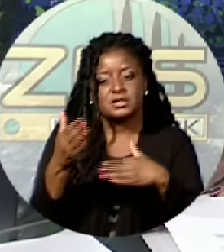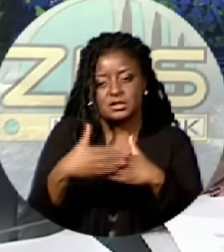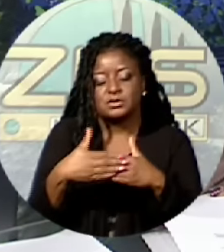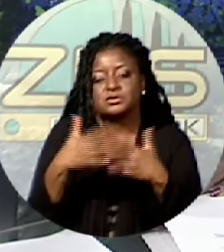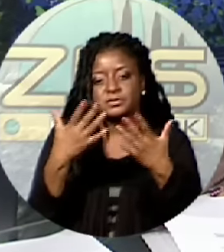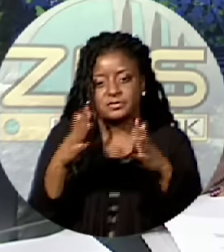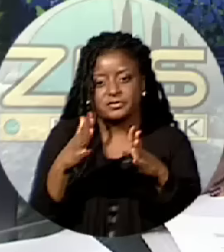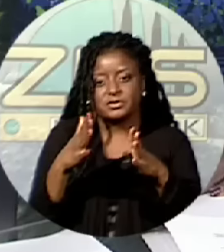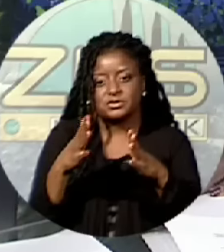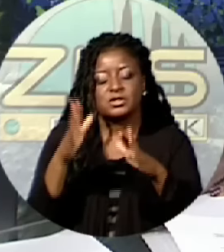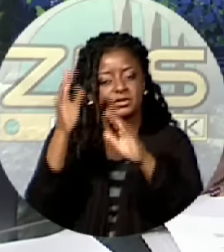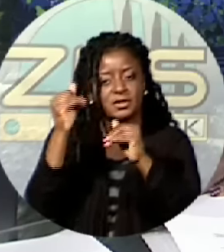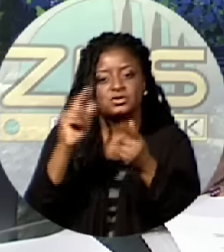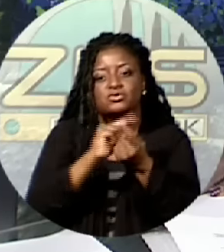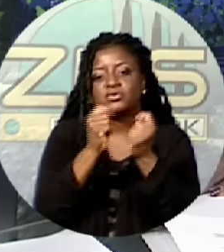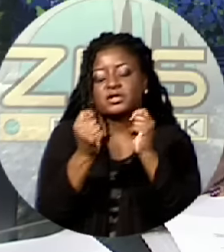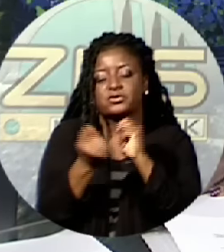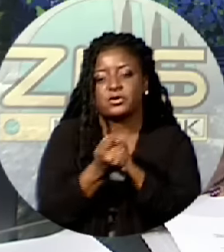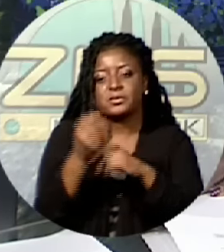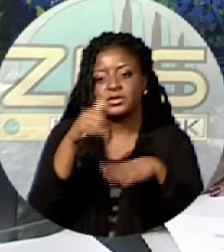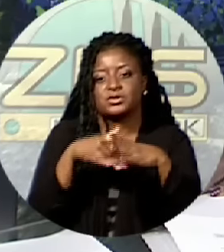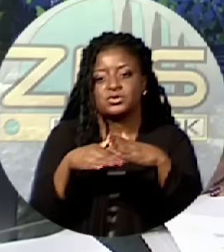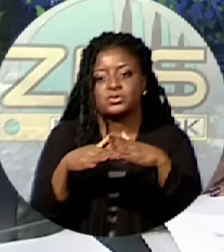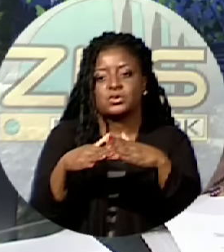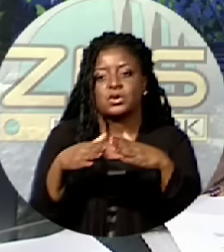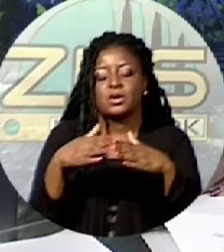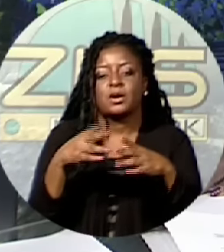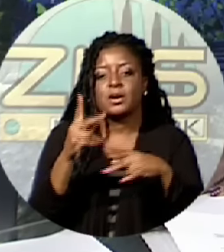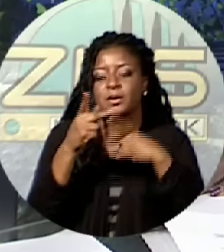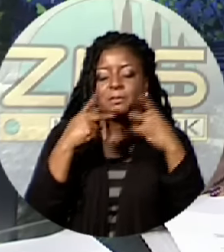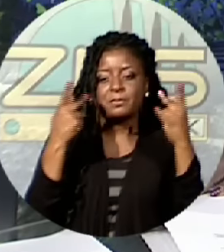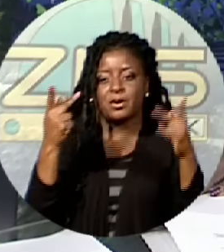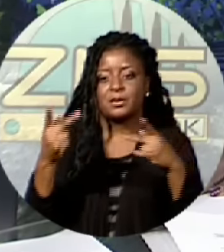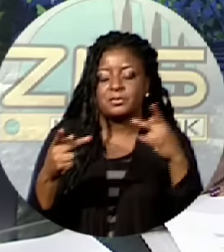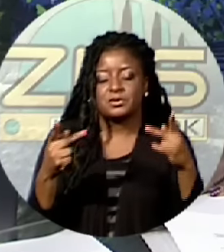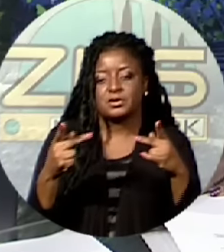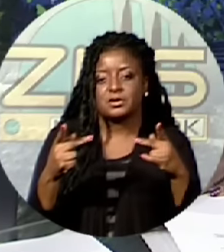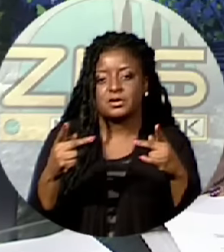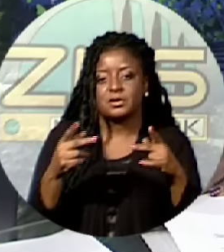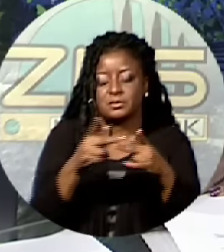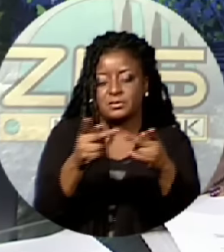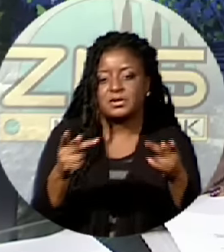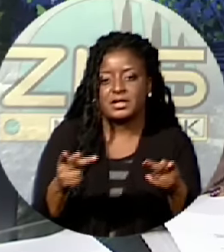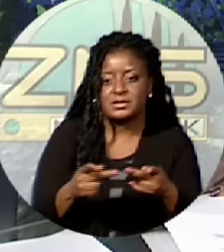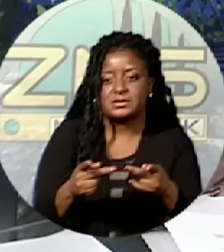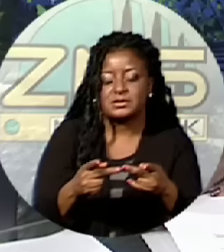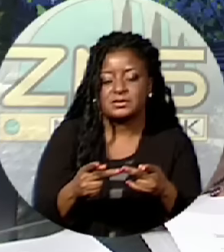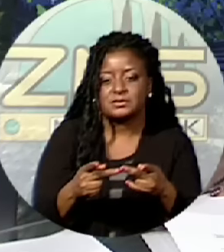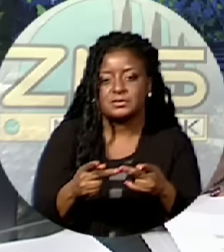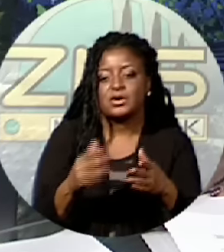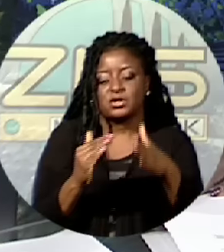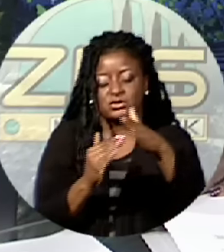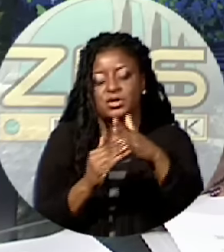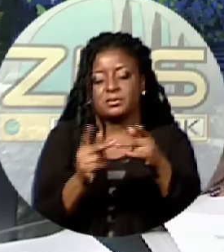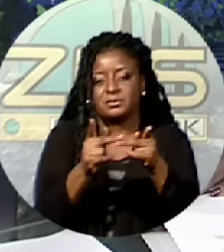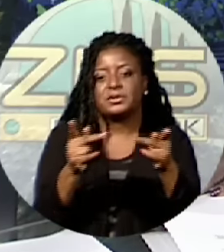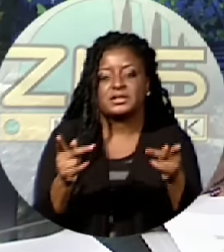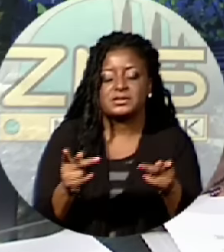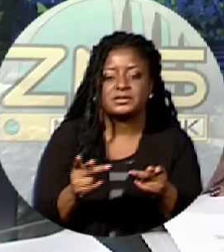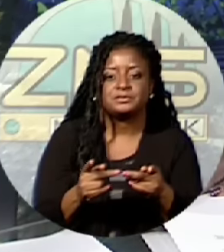quay into an iconic locale. And today, the media was given a tour and updated on the project. Fern Carey has more.